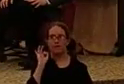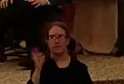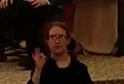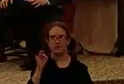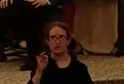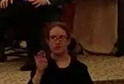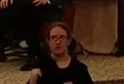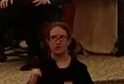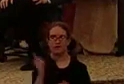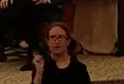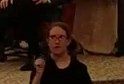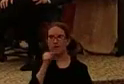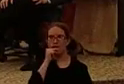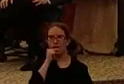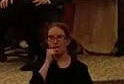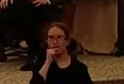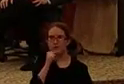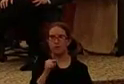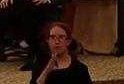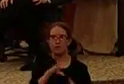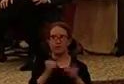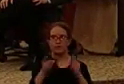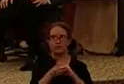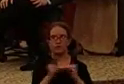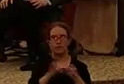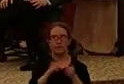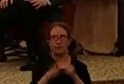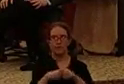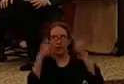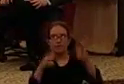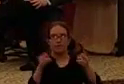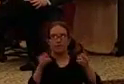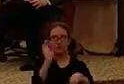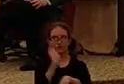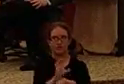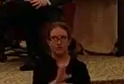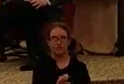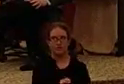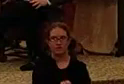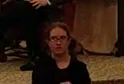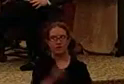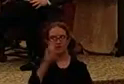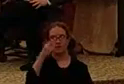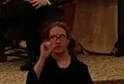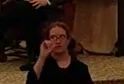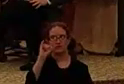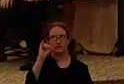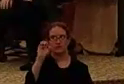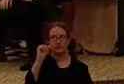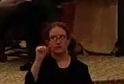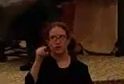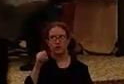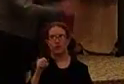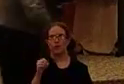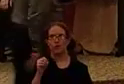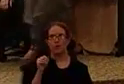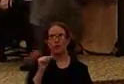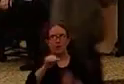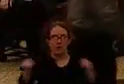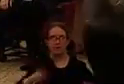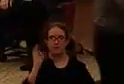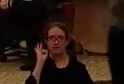And one of the pastors told us this story of a friend of his that happened at his church. And he was up in Chicago area, and he's pastoring this